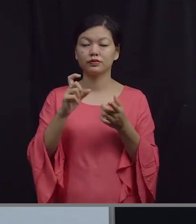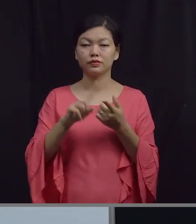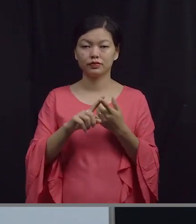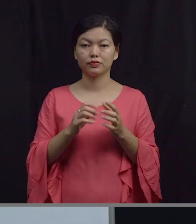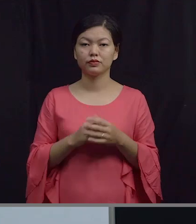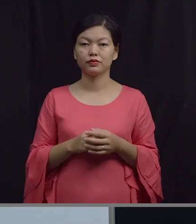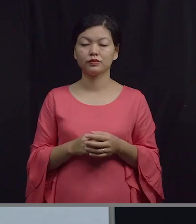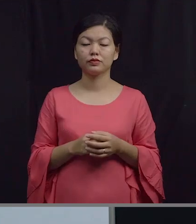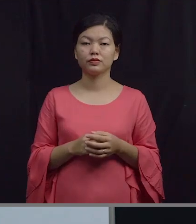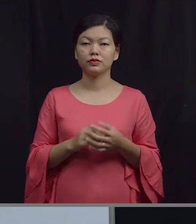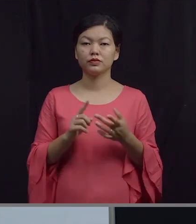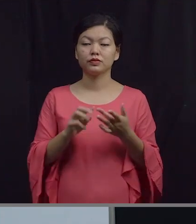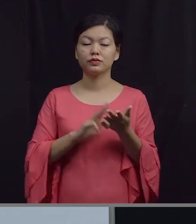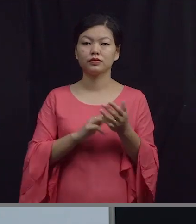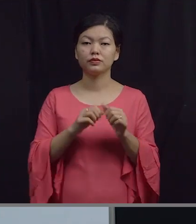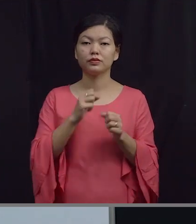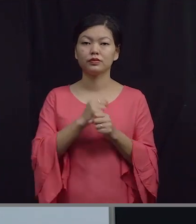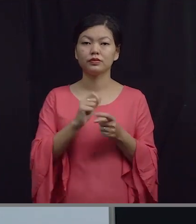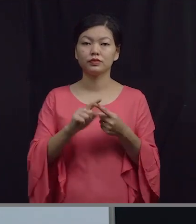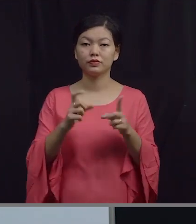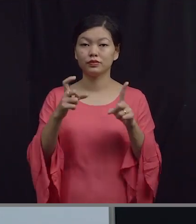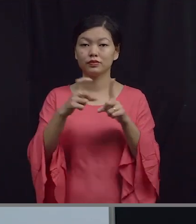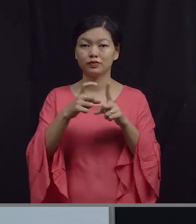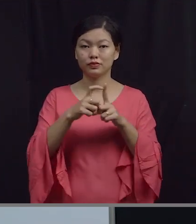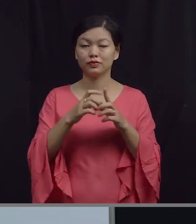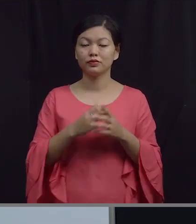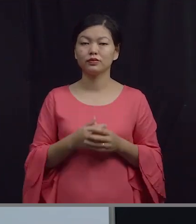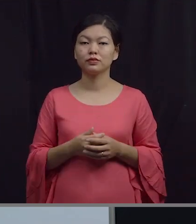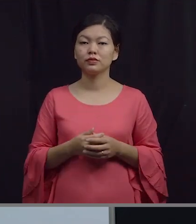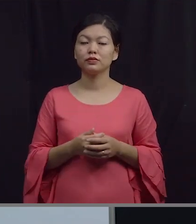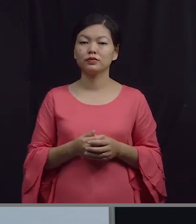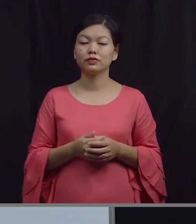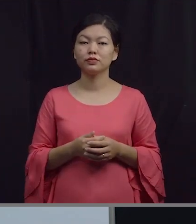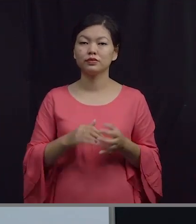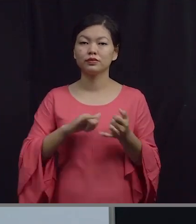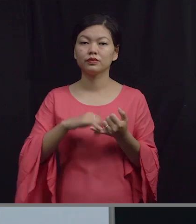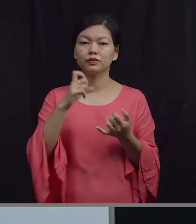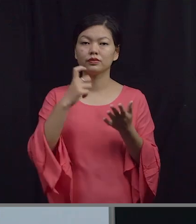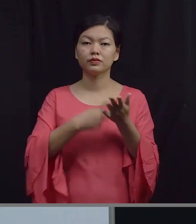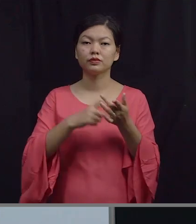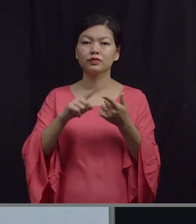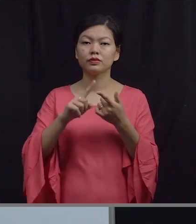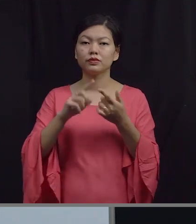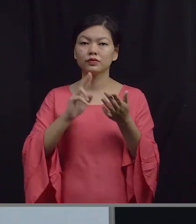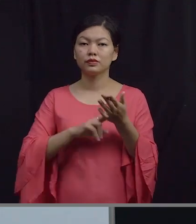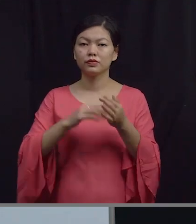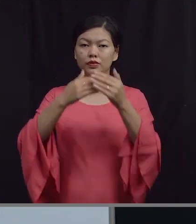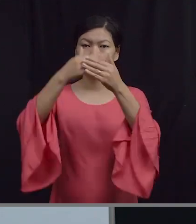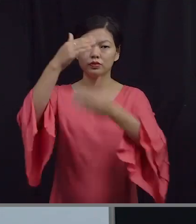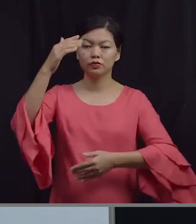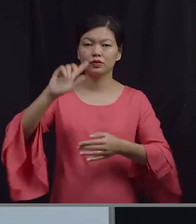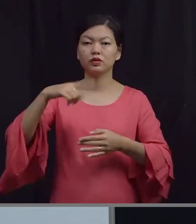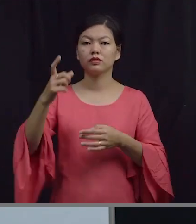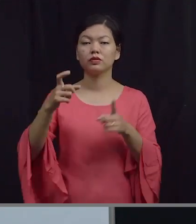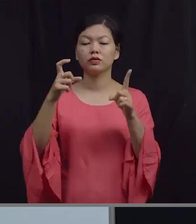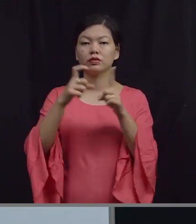what distance we have to put the screen. Since if we put the screen only, the image will form, right? It's indirectly what? This is nothing but the image distance.